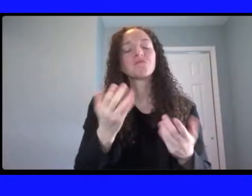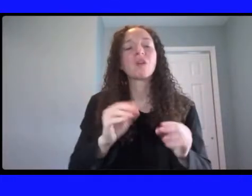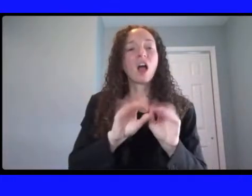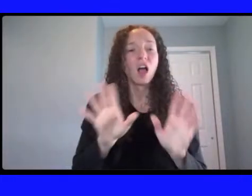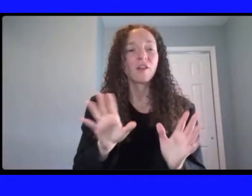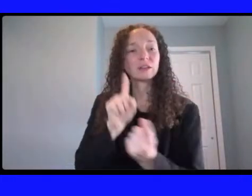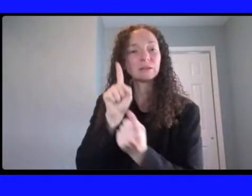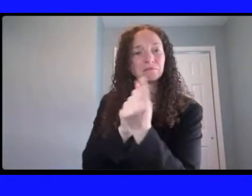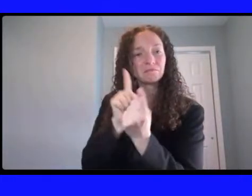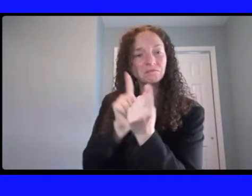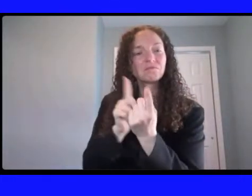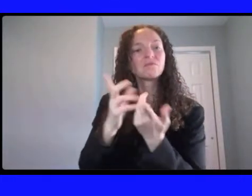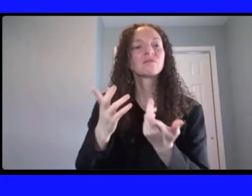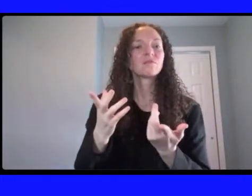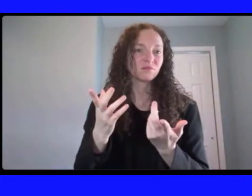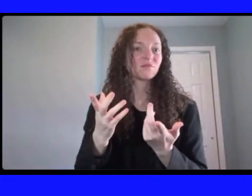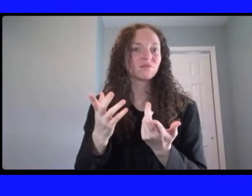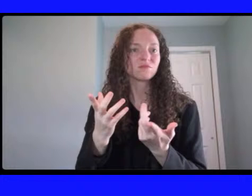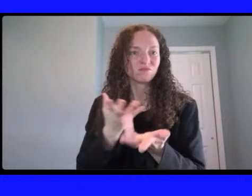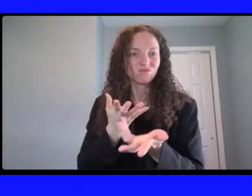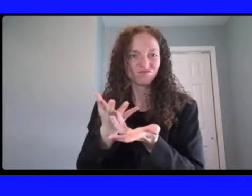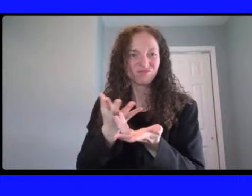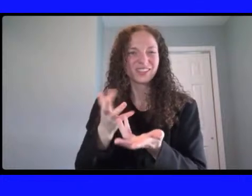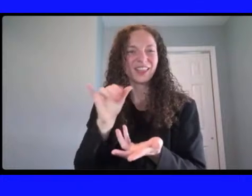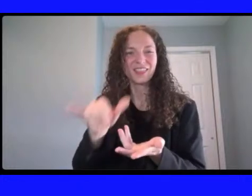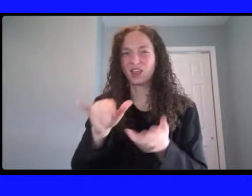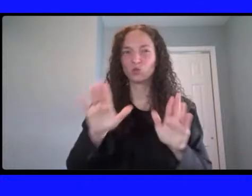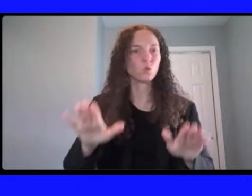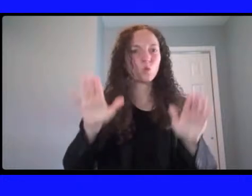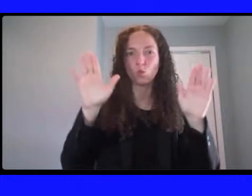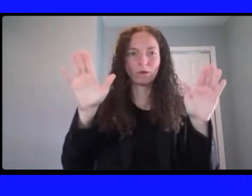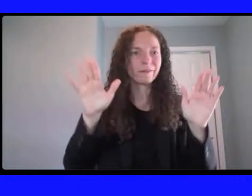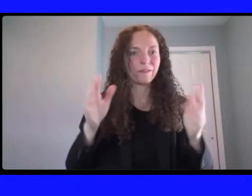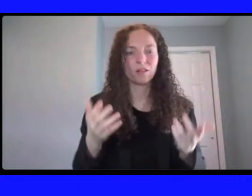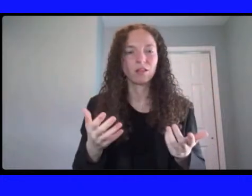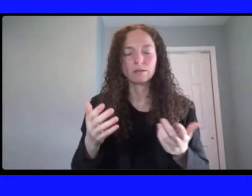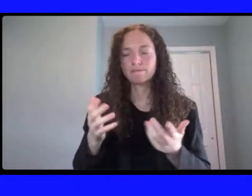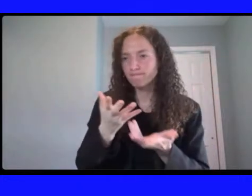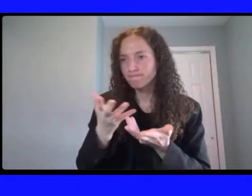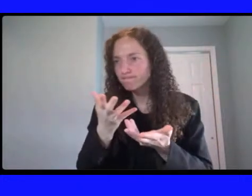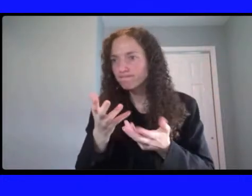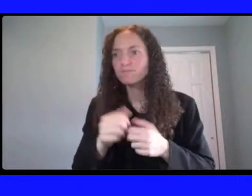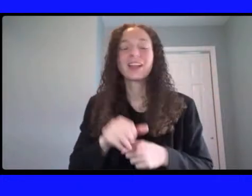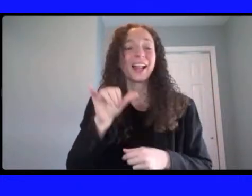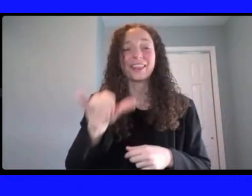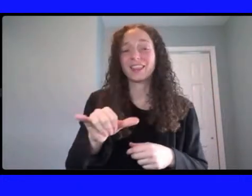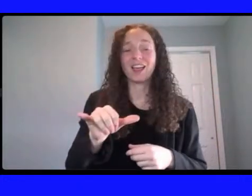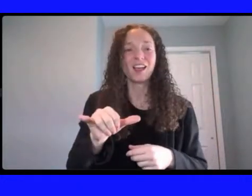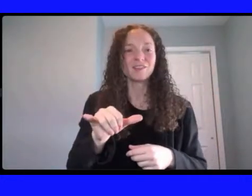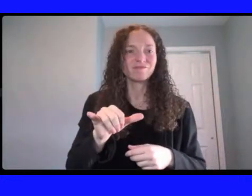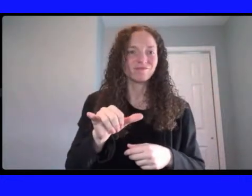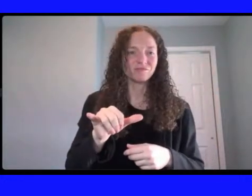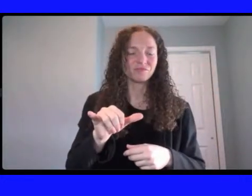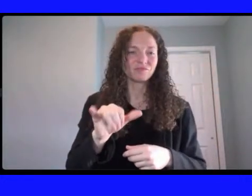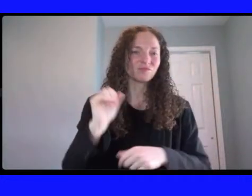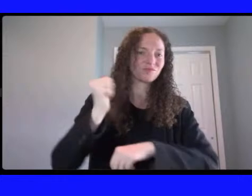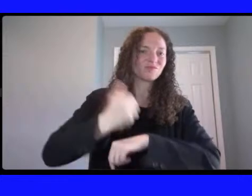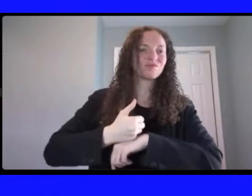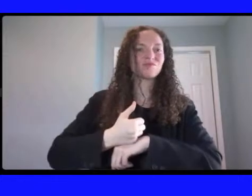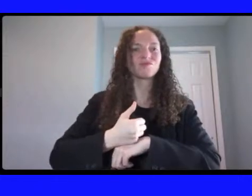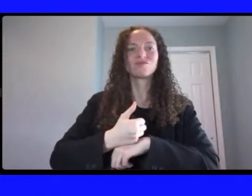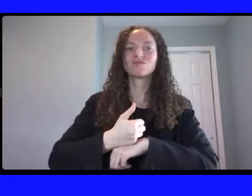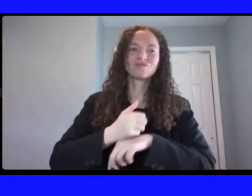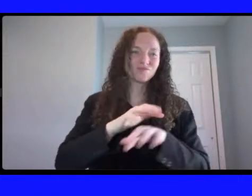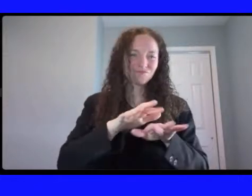to continue the training on the knowledge base as well as through our Relias system so that our providers will retain